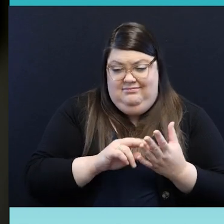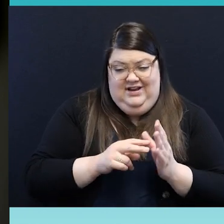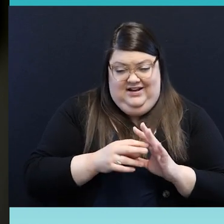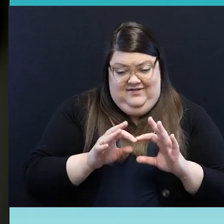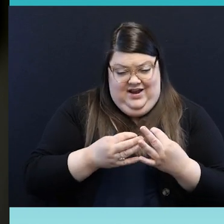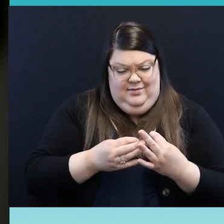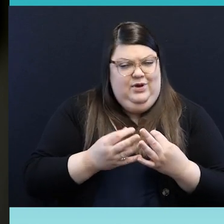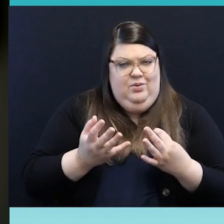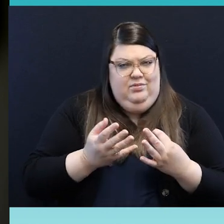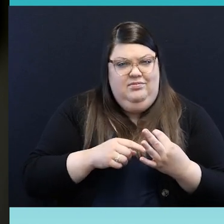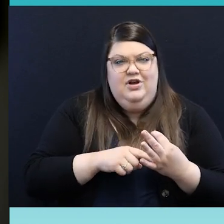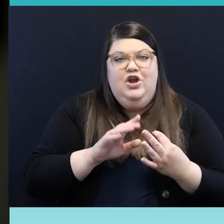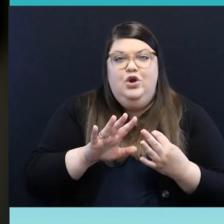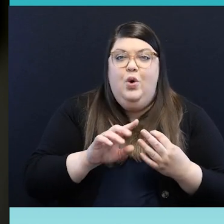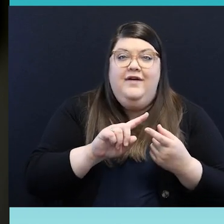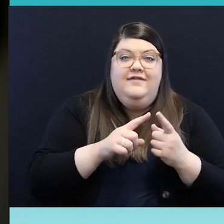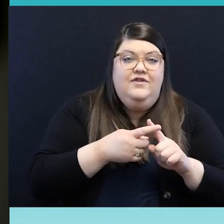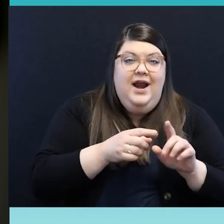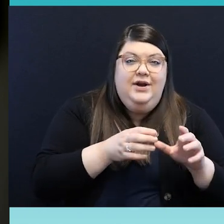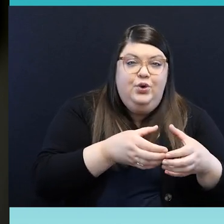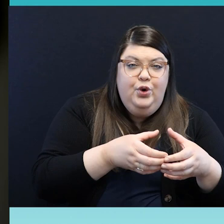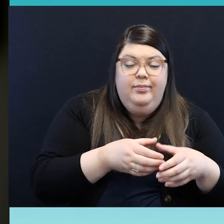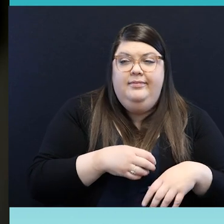could be your friend group. It could